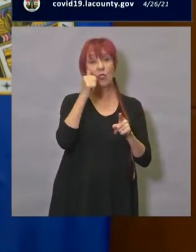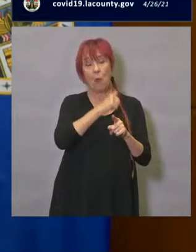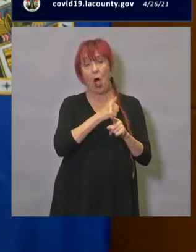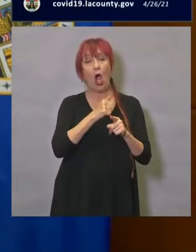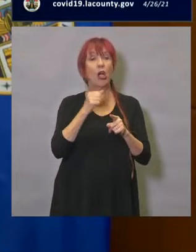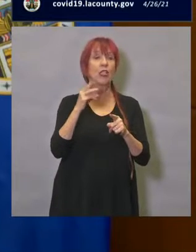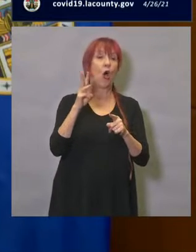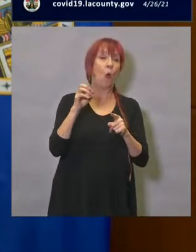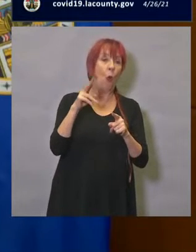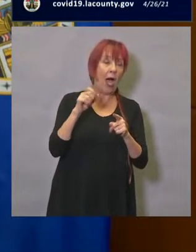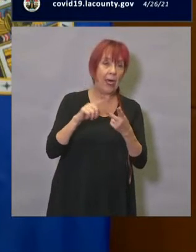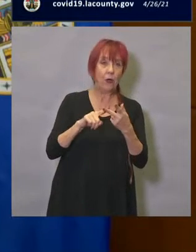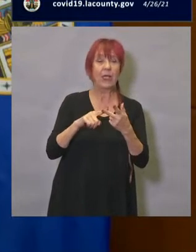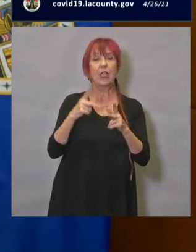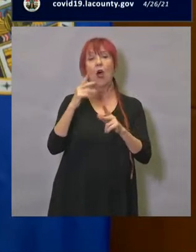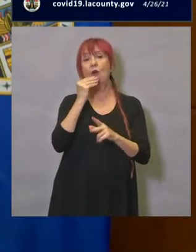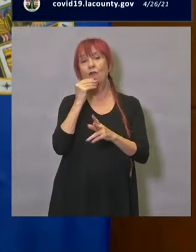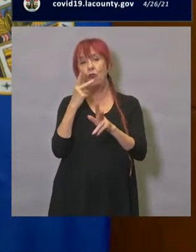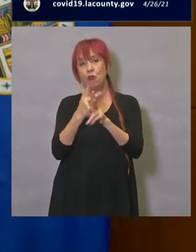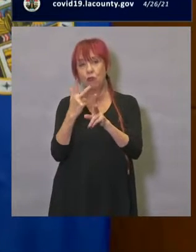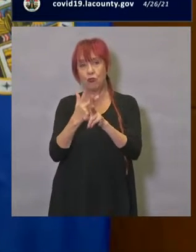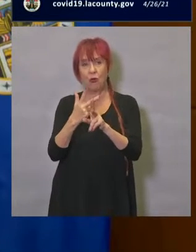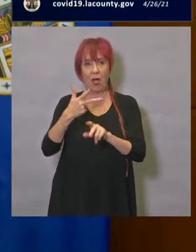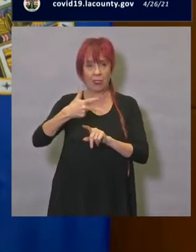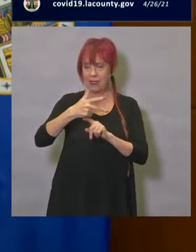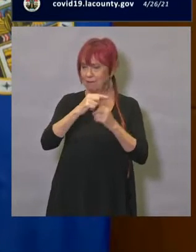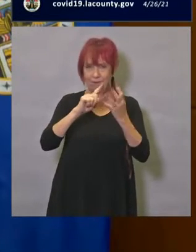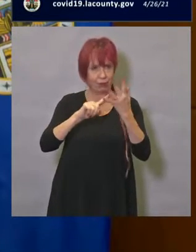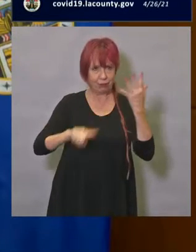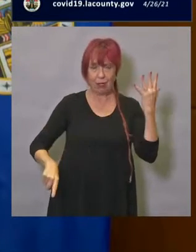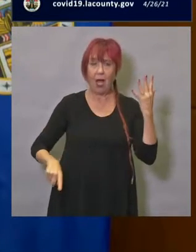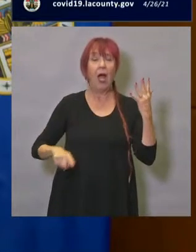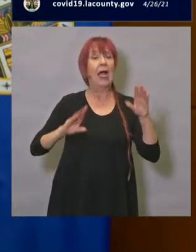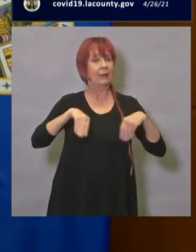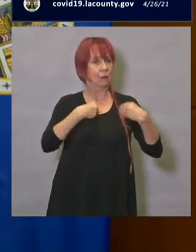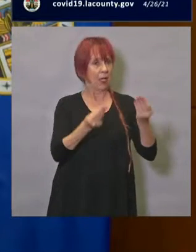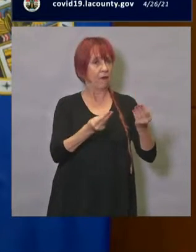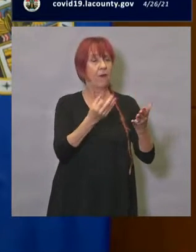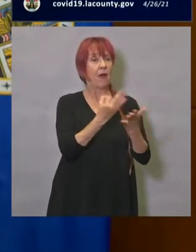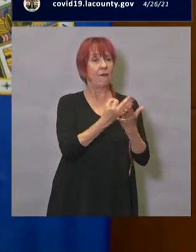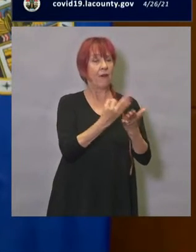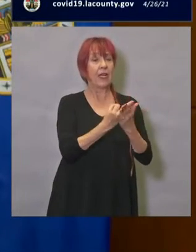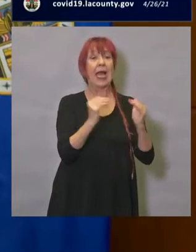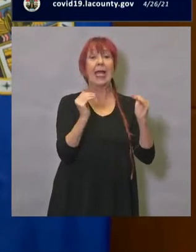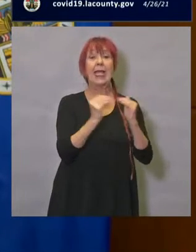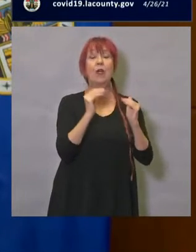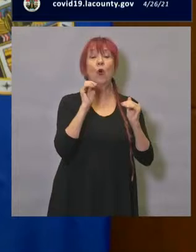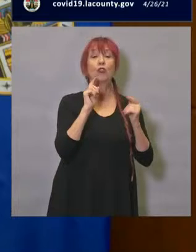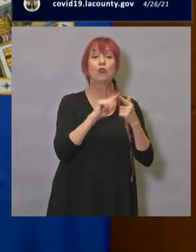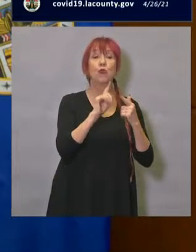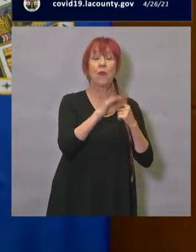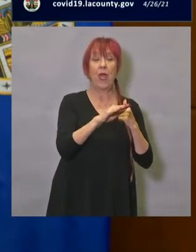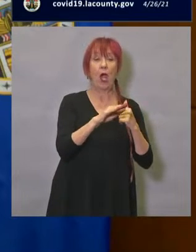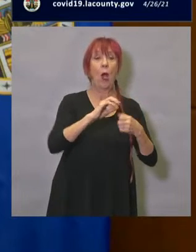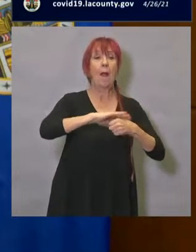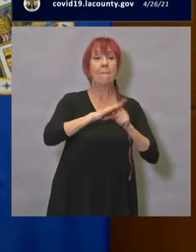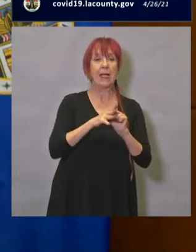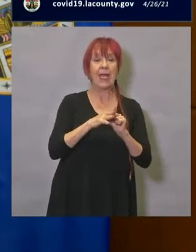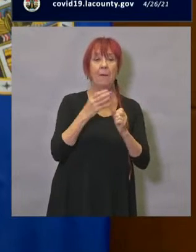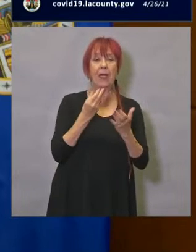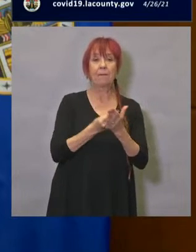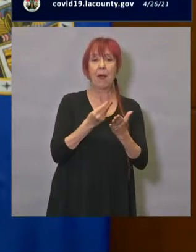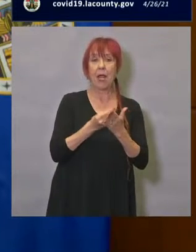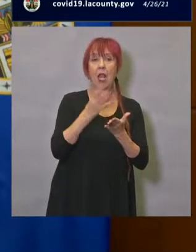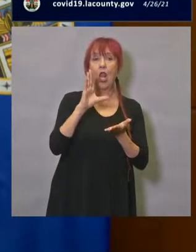breweries, wineries, and other related businesses with funding equal to their pandemic-related revenue loss, and they can receive up